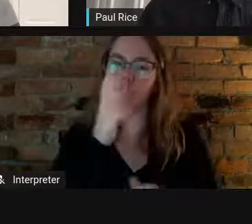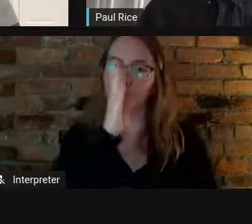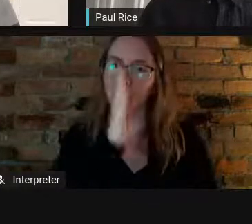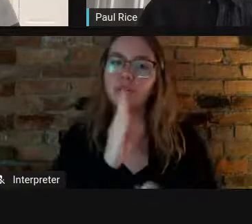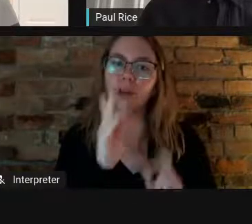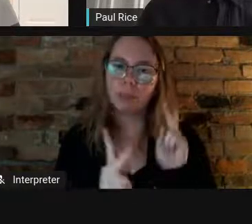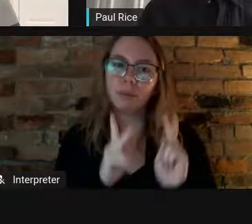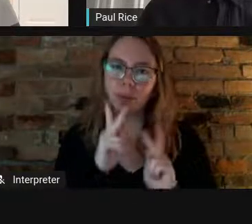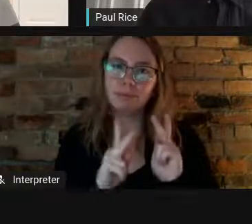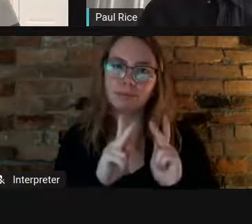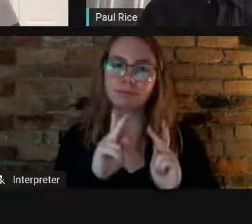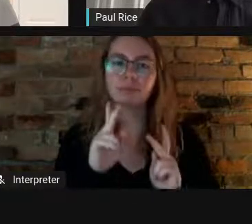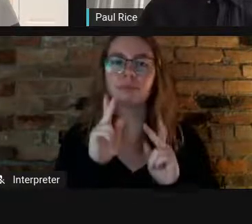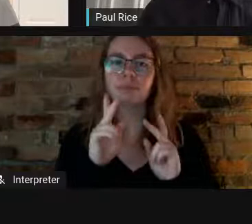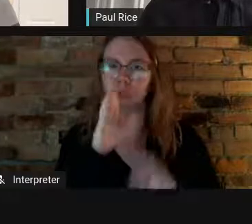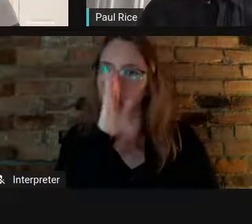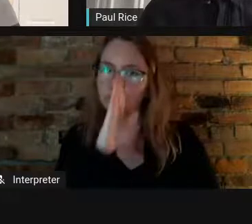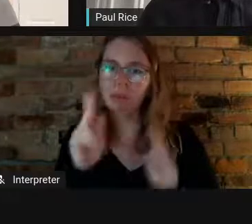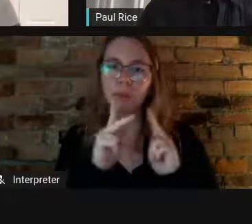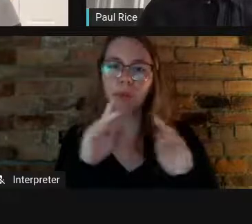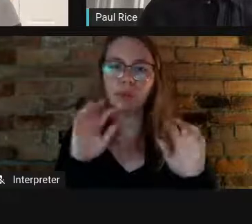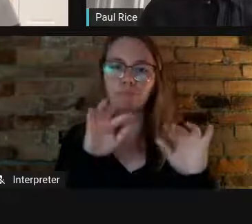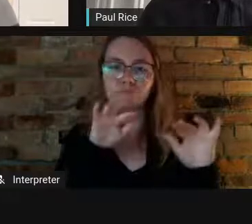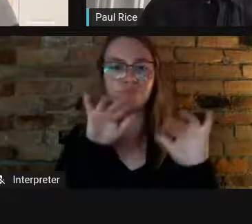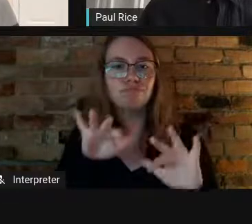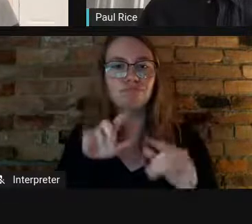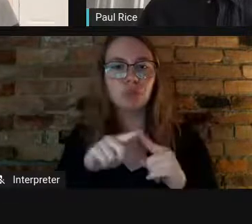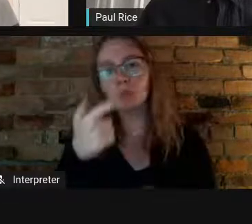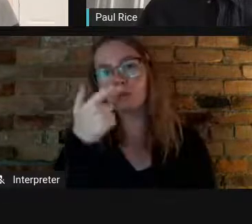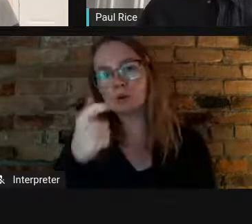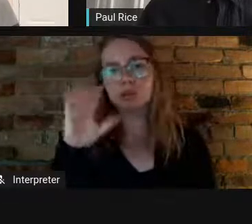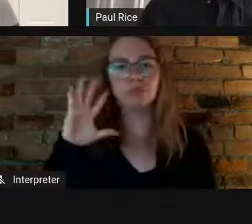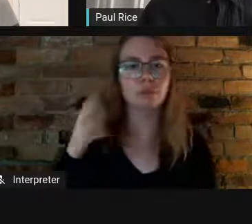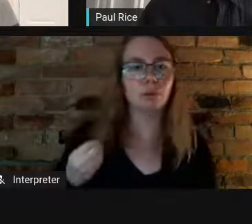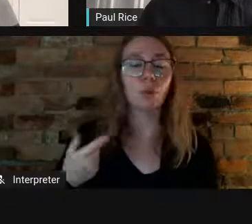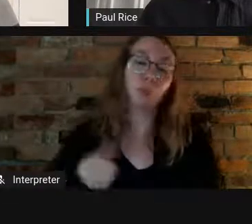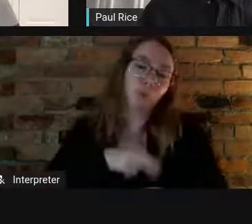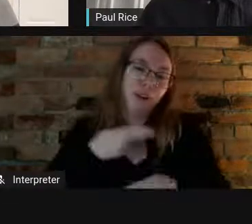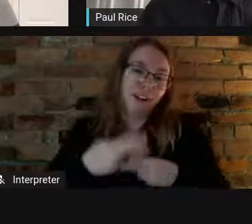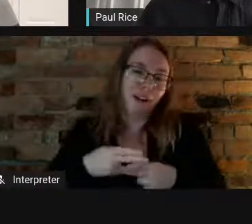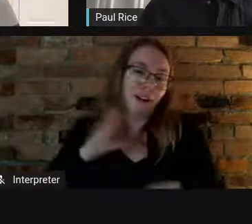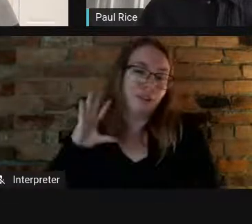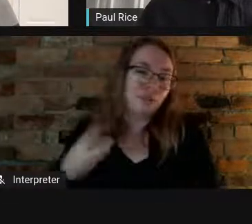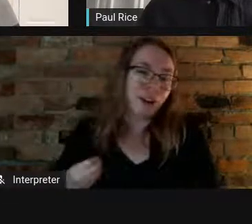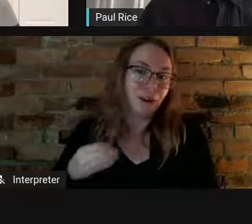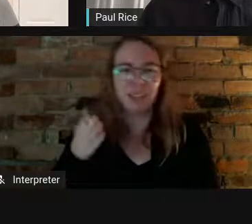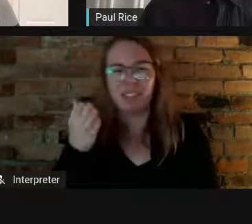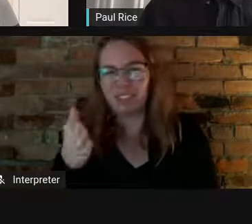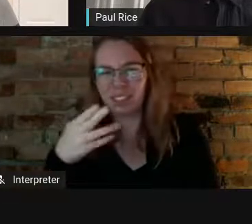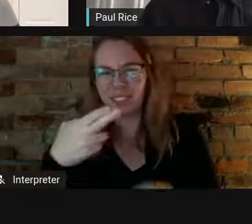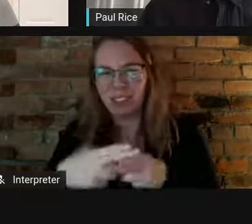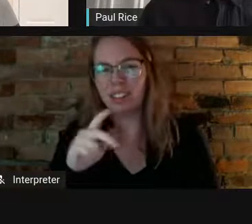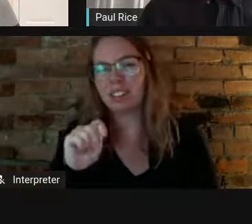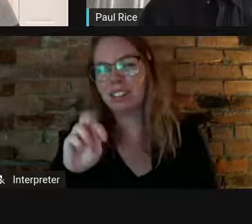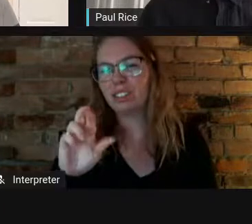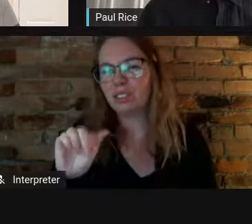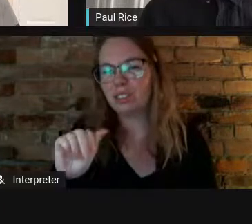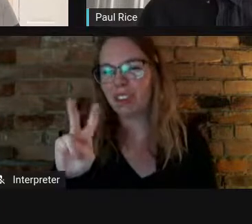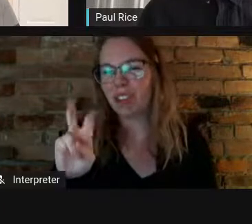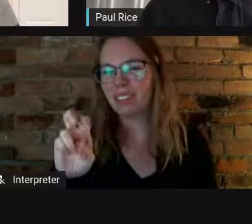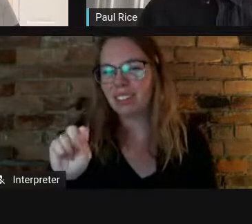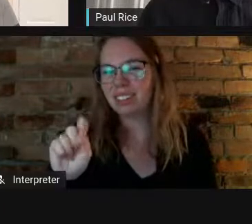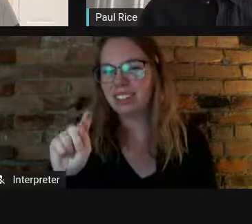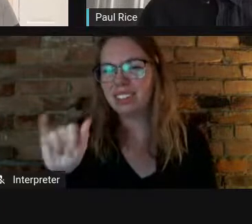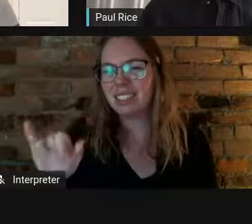on a Friday night to see these drag performers, but we know it's drag performers, but it's called travesty artists. And I think it's